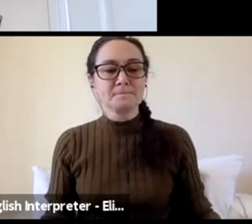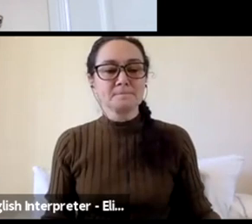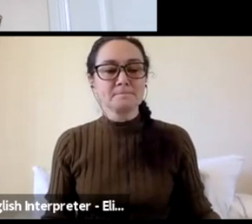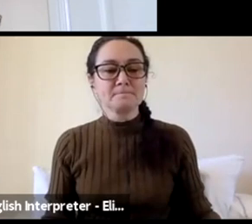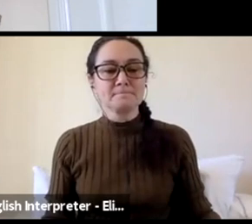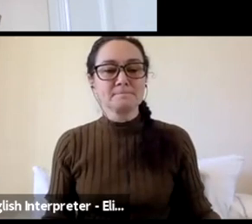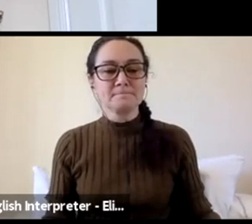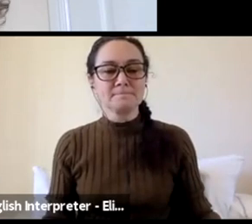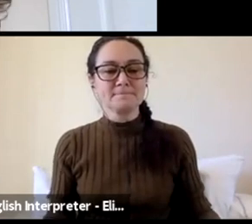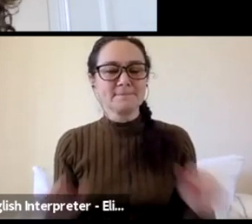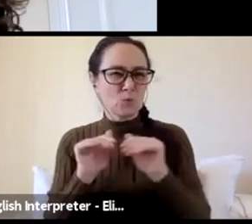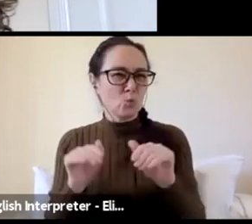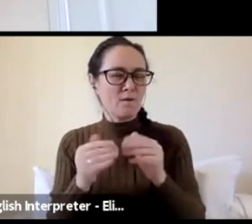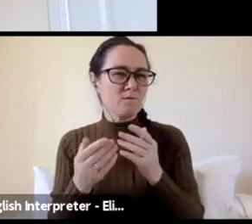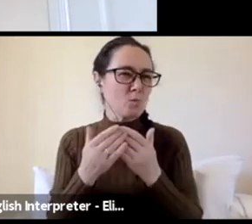Not everybody's had the chance to vote.